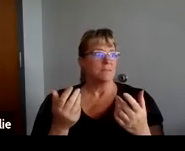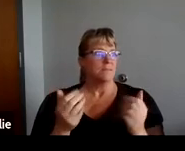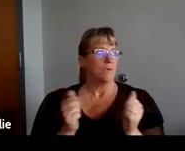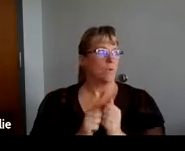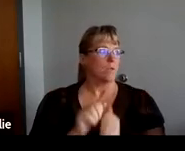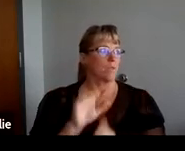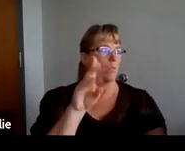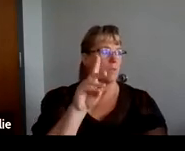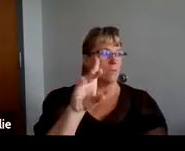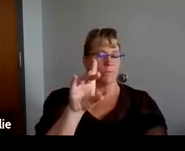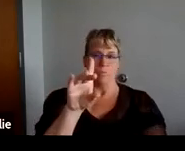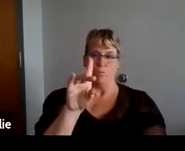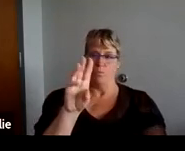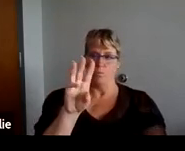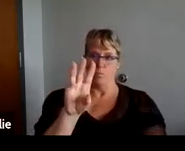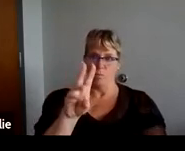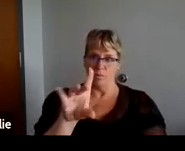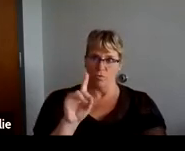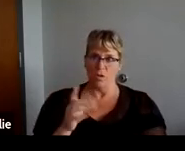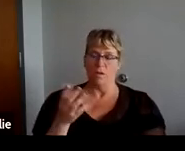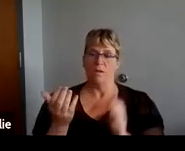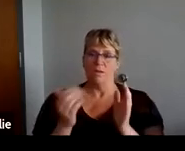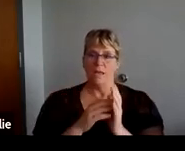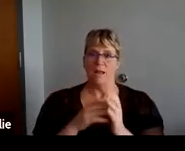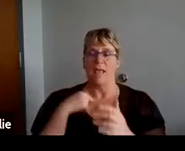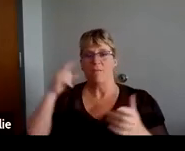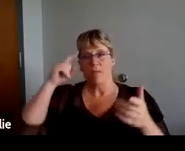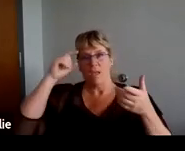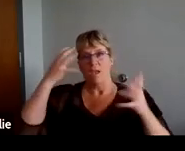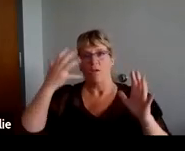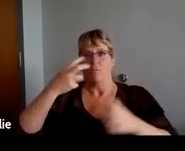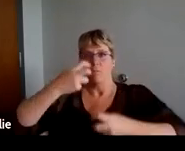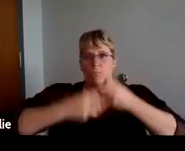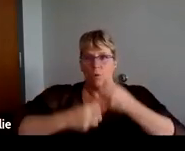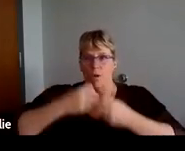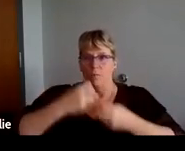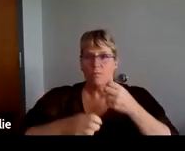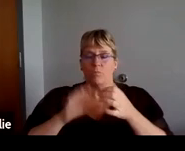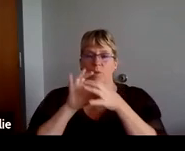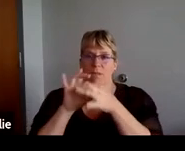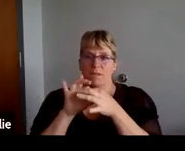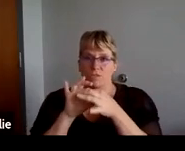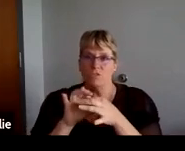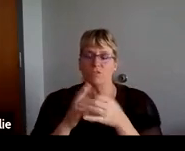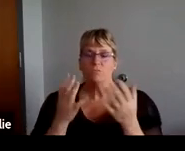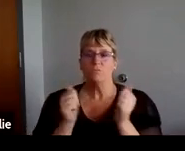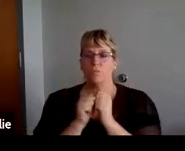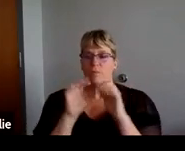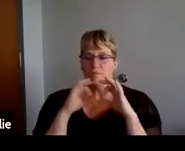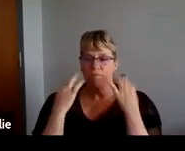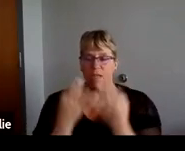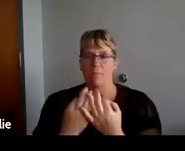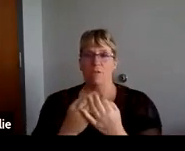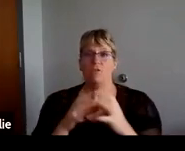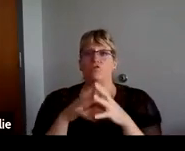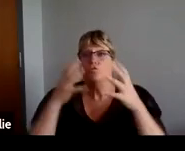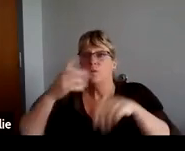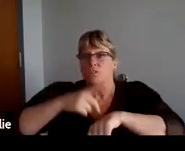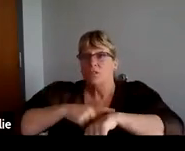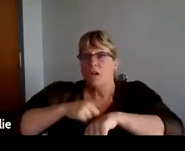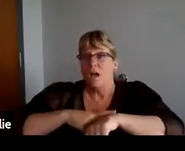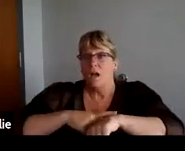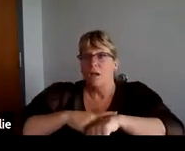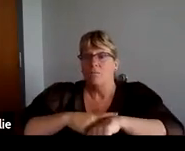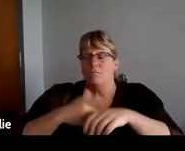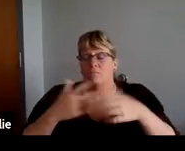withdrawing again, having chaotic or problematic relationships, having too much time on your